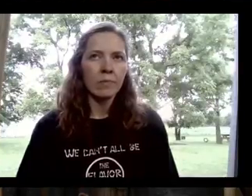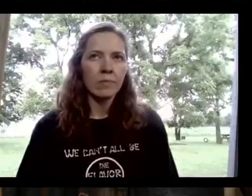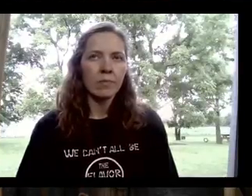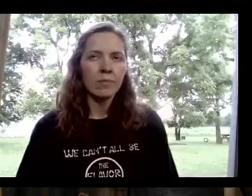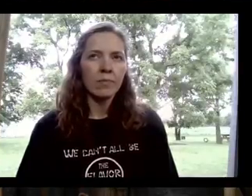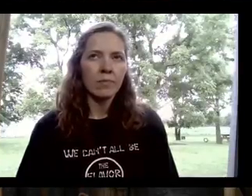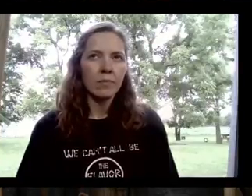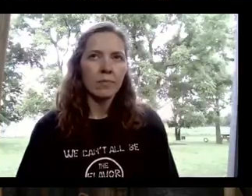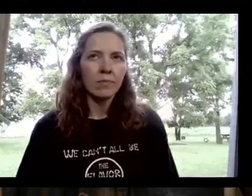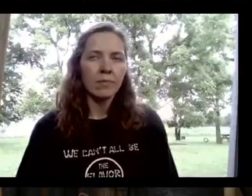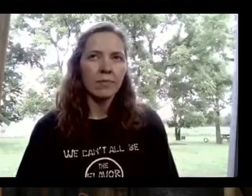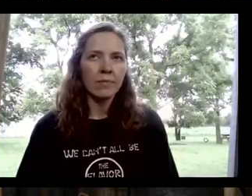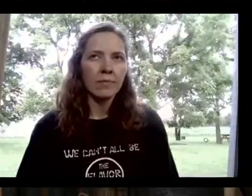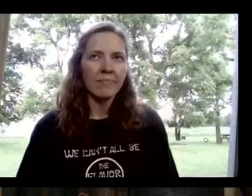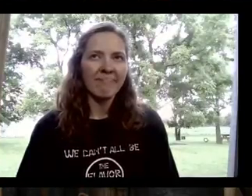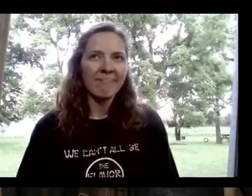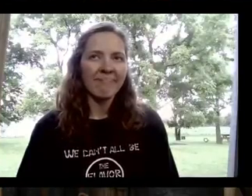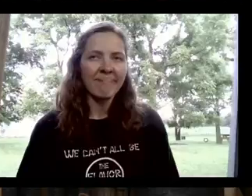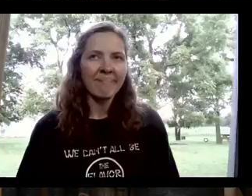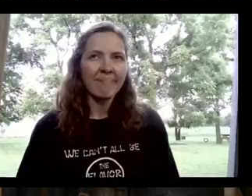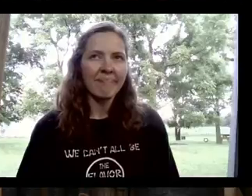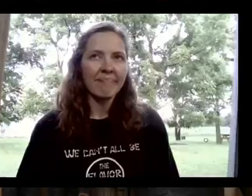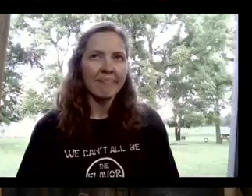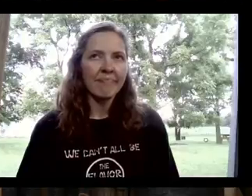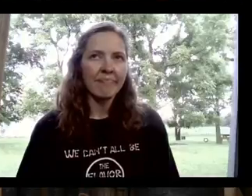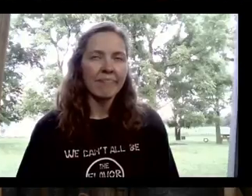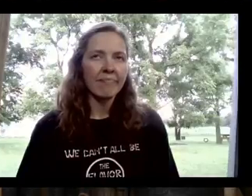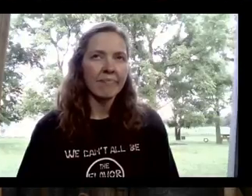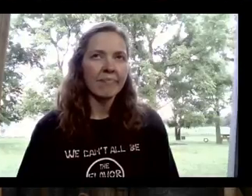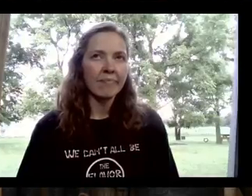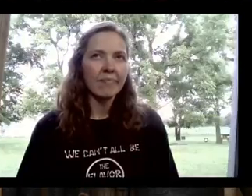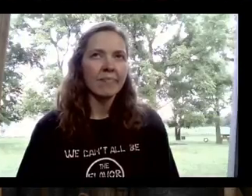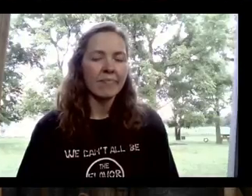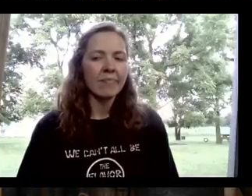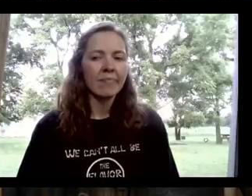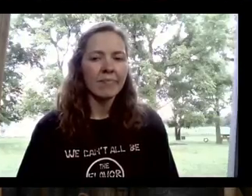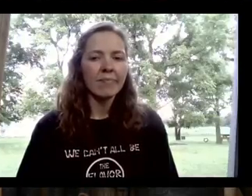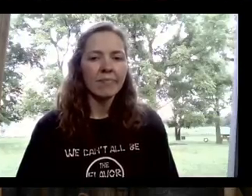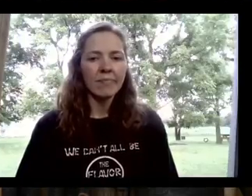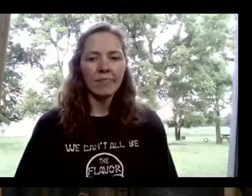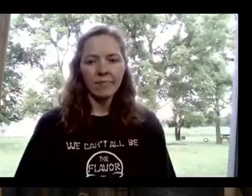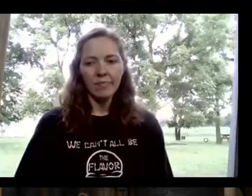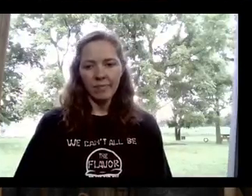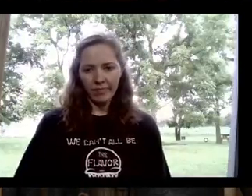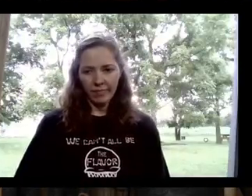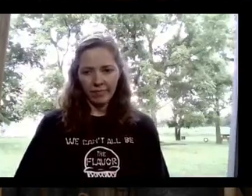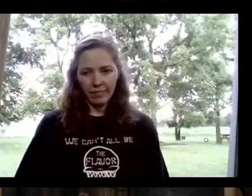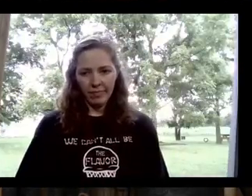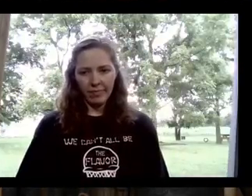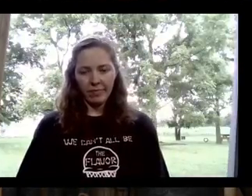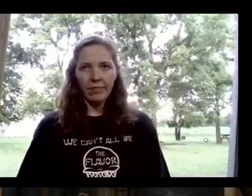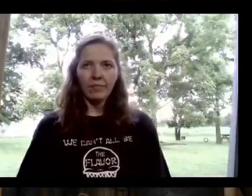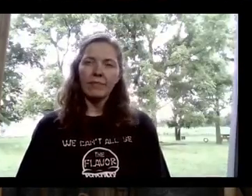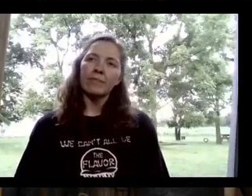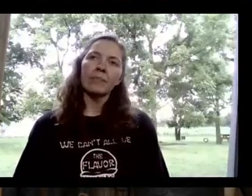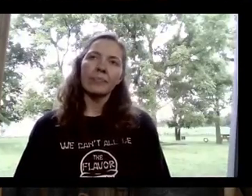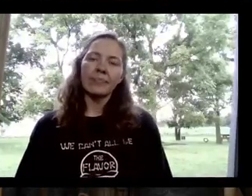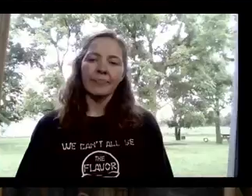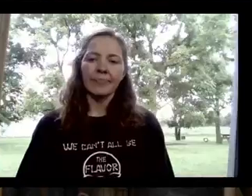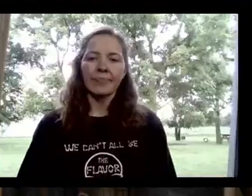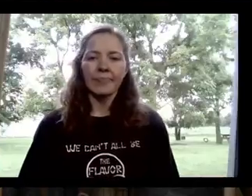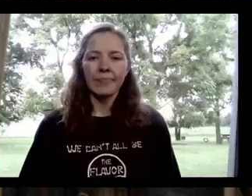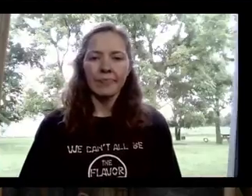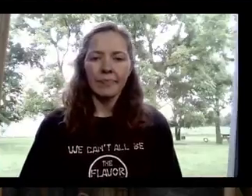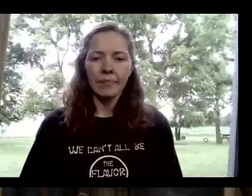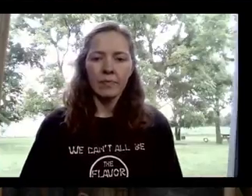put it on a container, a whole shipping container, and bring it over here. So